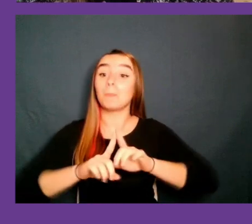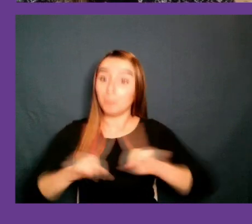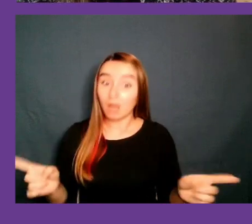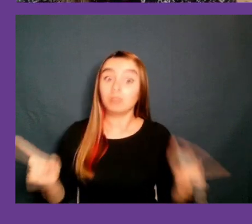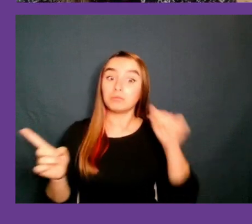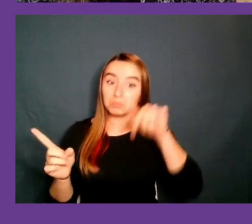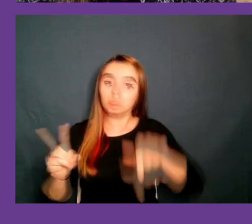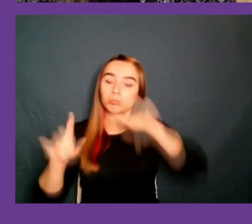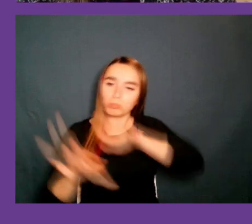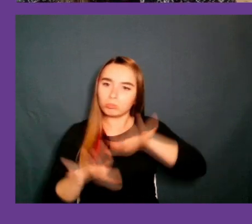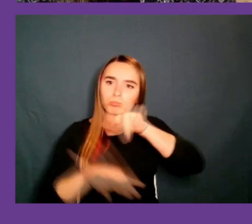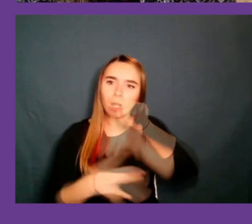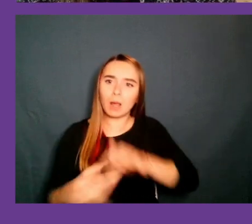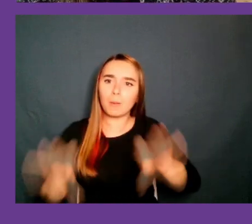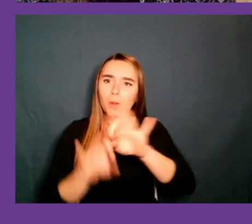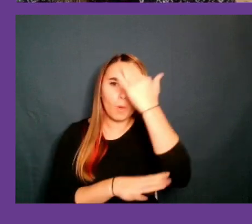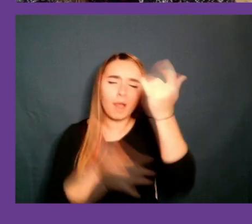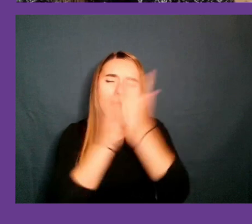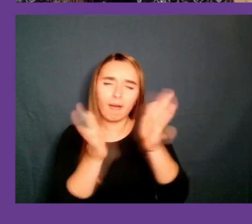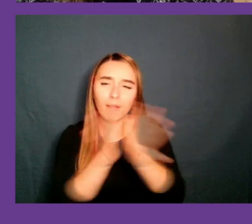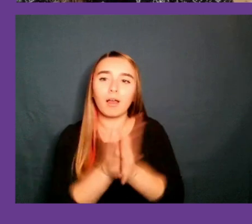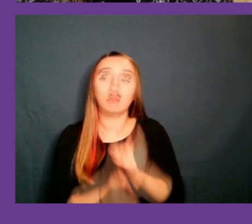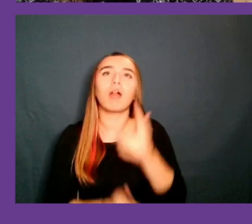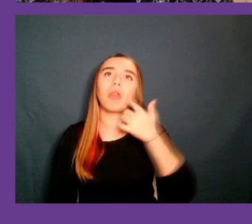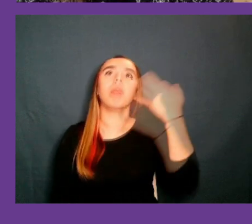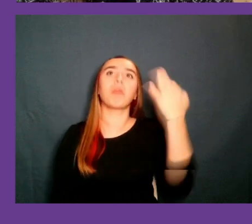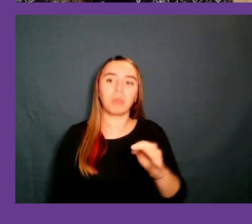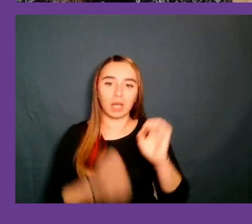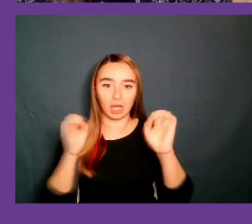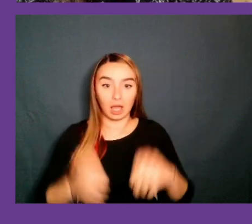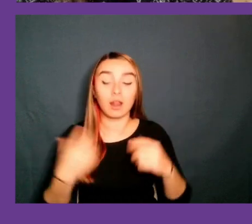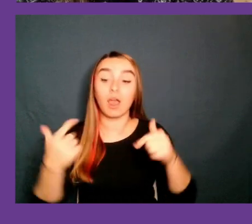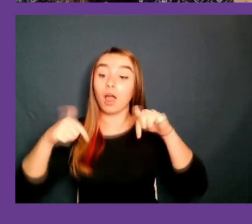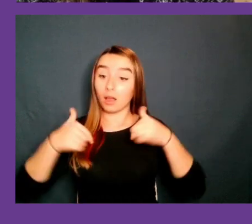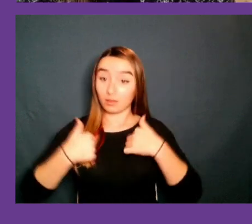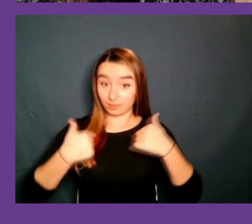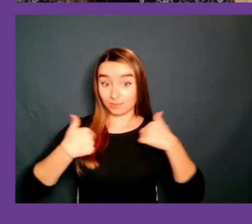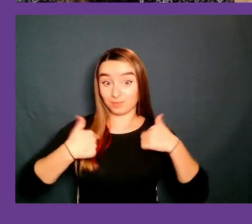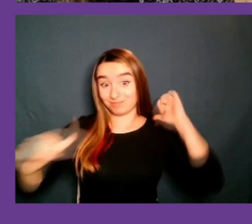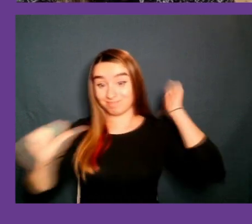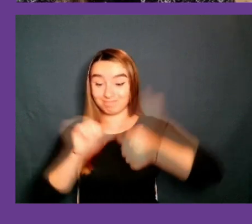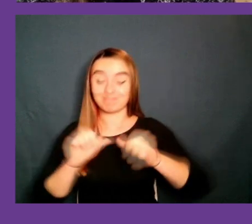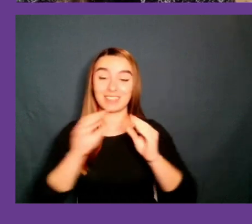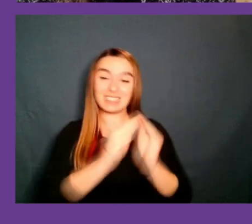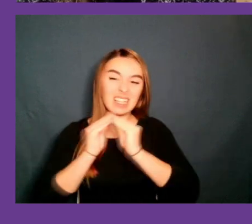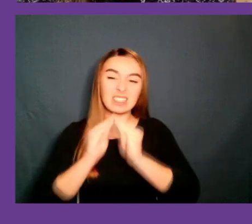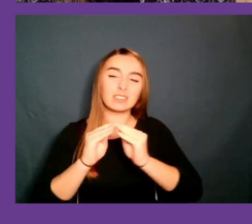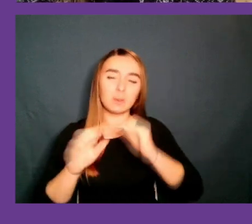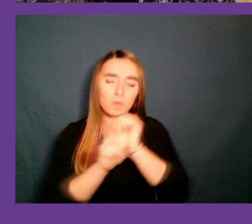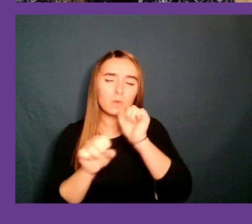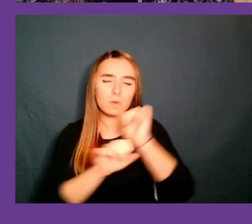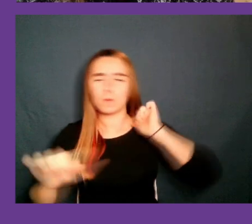is so important. And I'm one of the dinosaurs here, having worked with standardization for a very long time, and I still think it's extremely